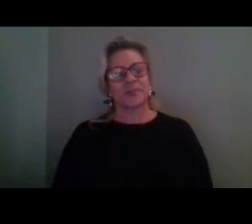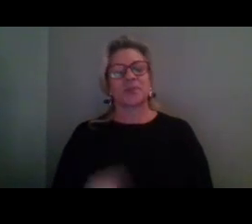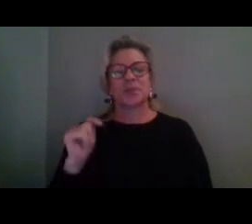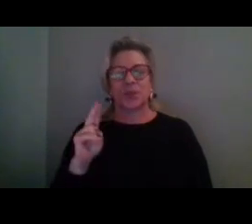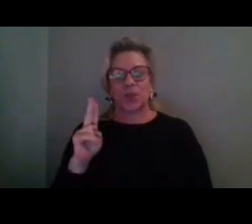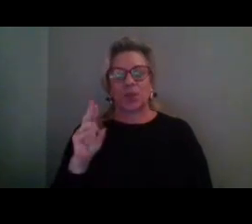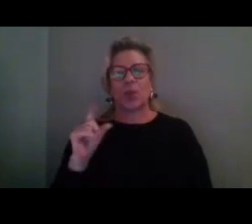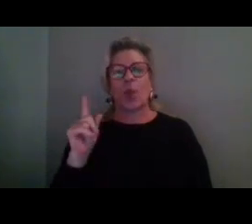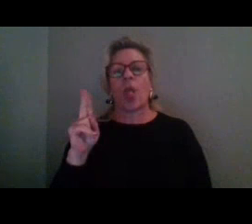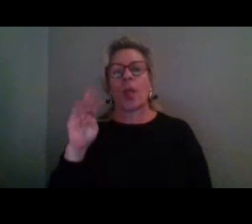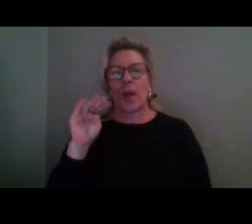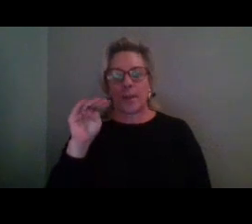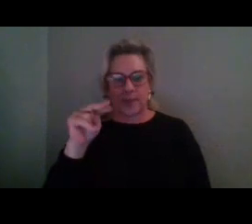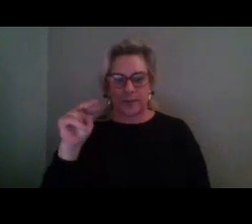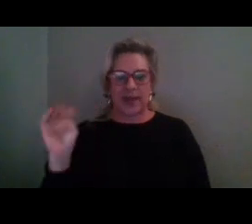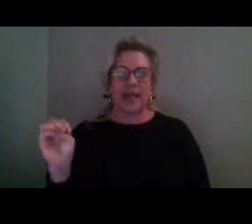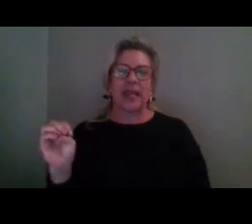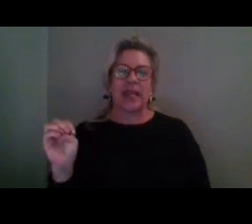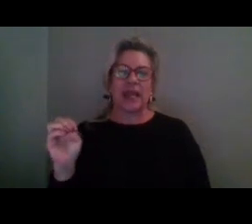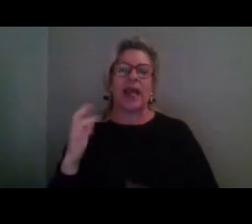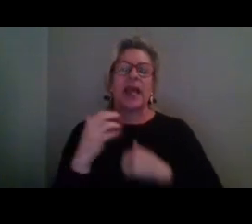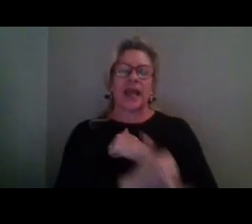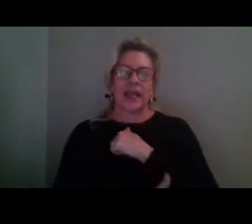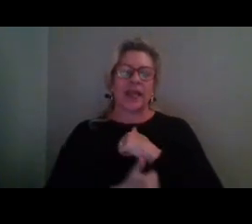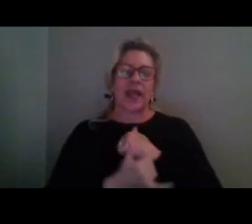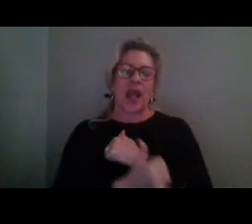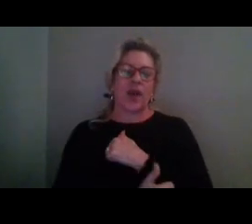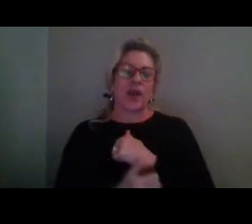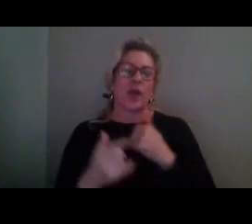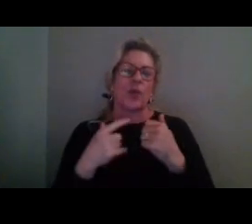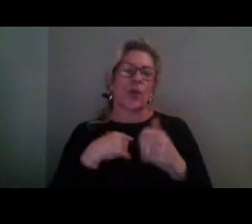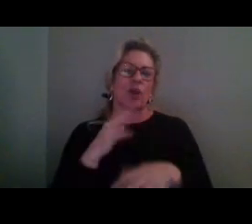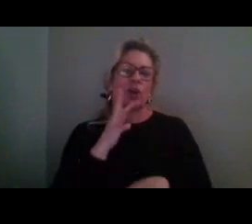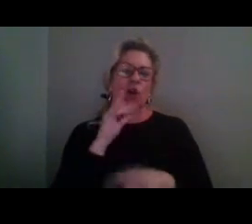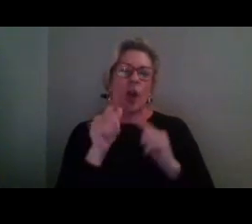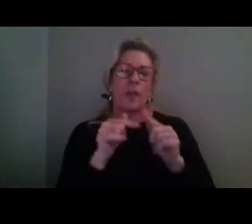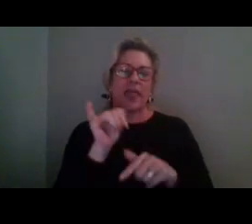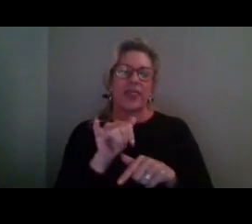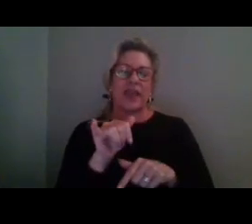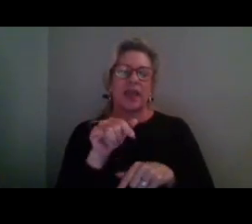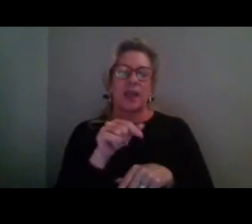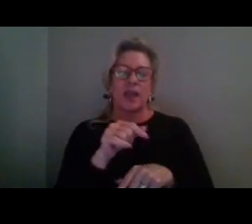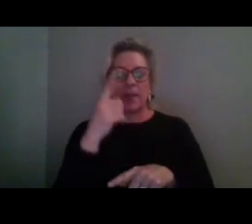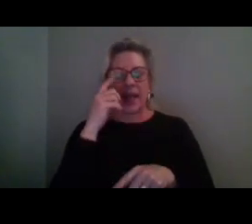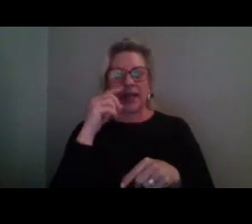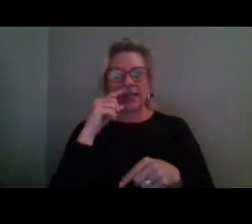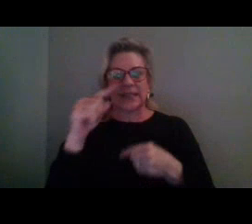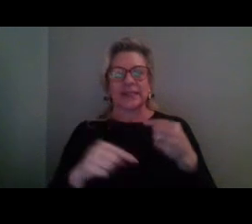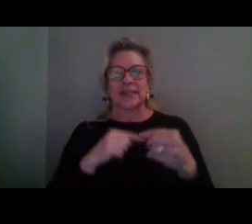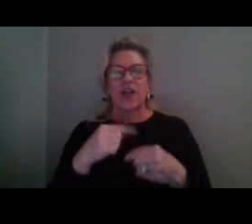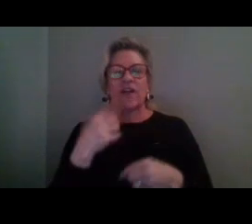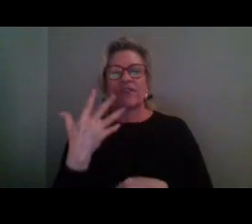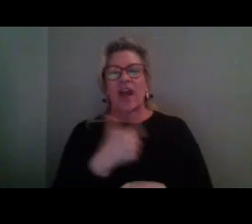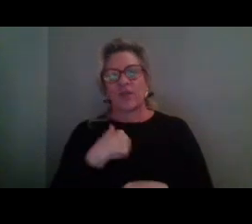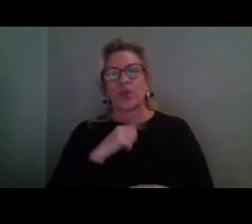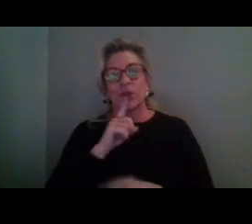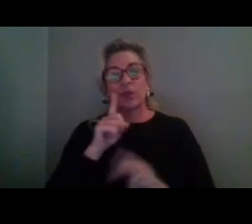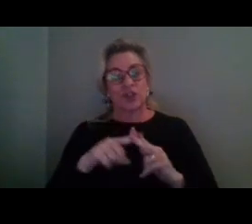And then the next couple, I wanted to highlight because we in cycle 5, we really